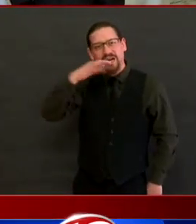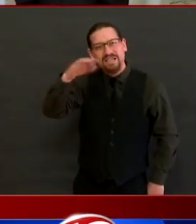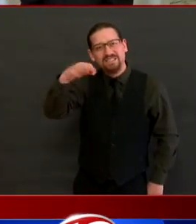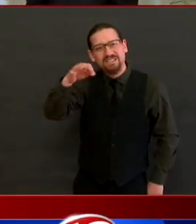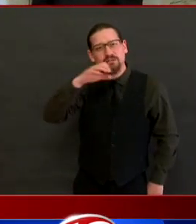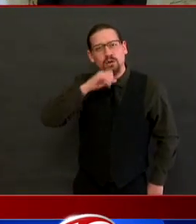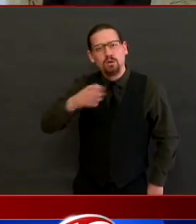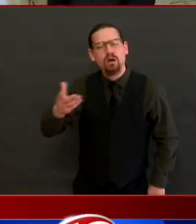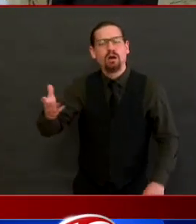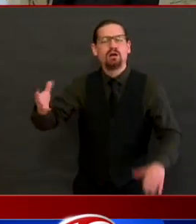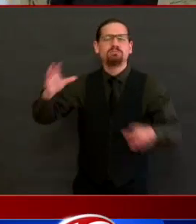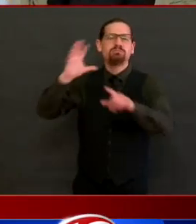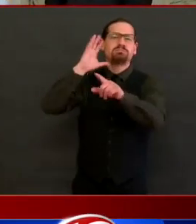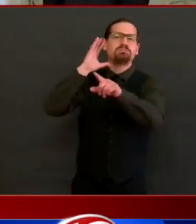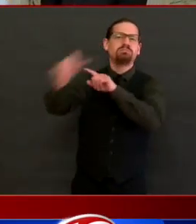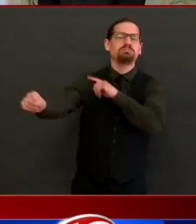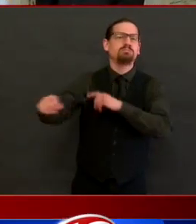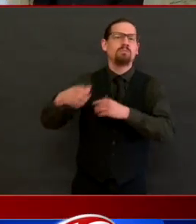Nicole.